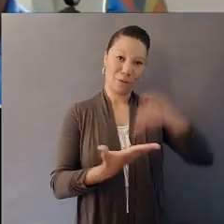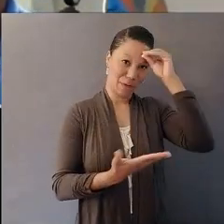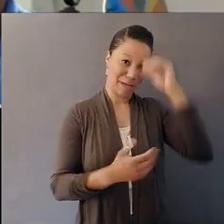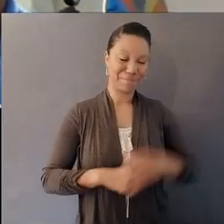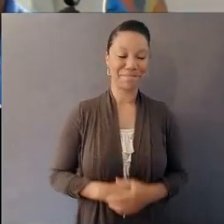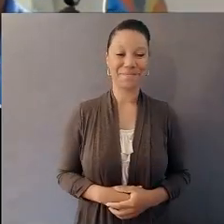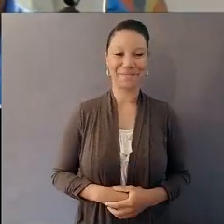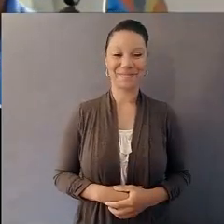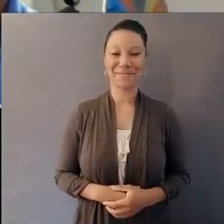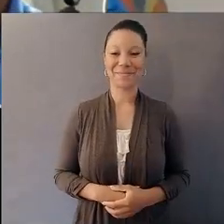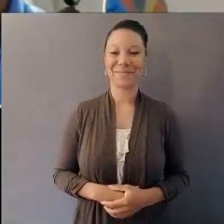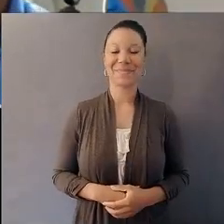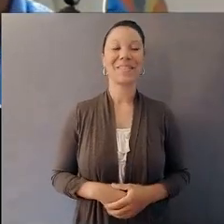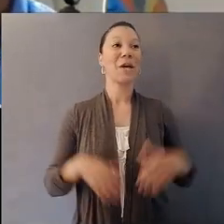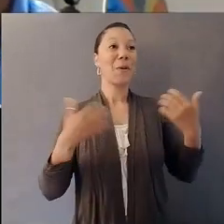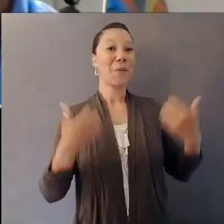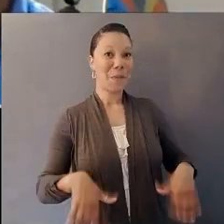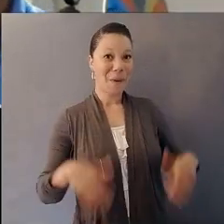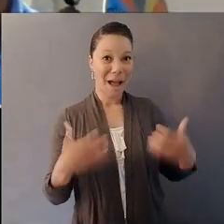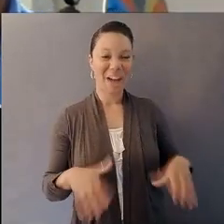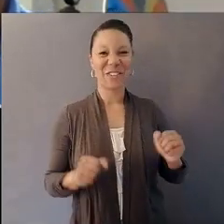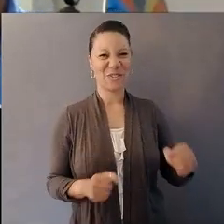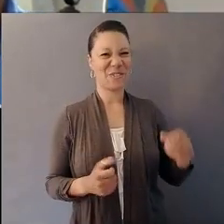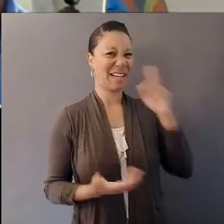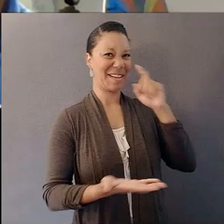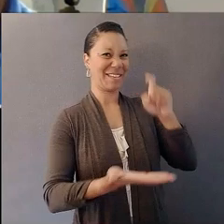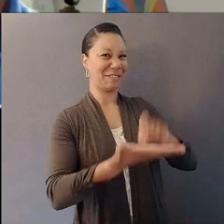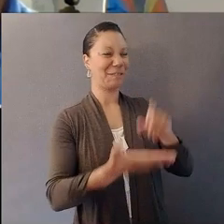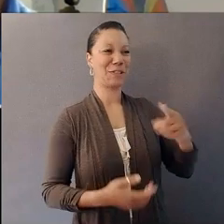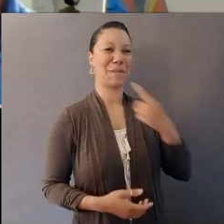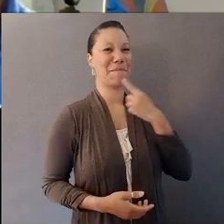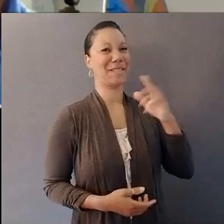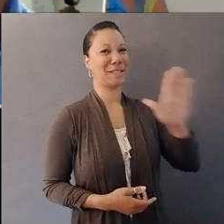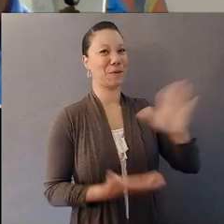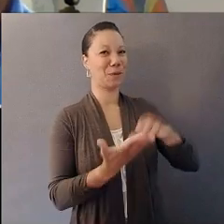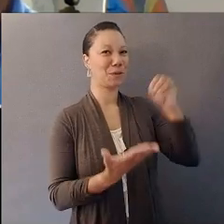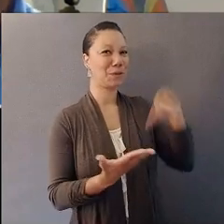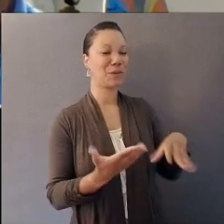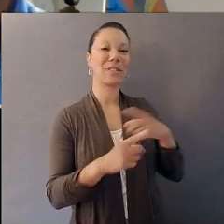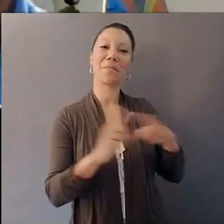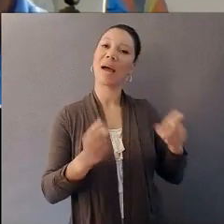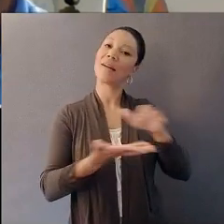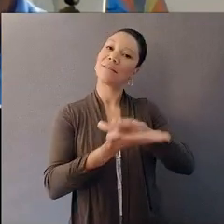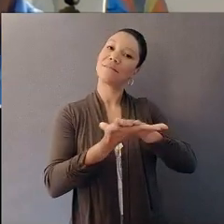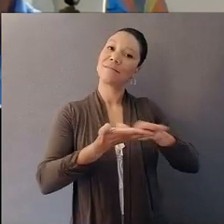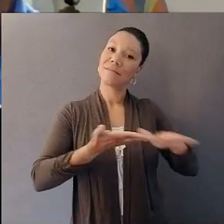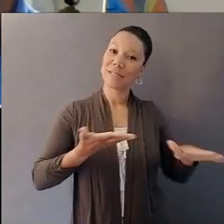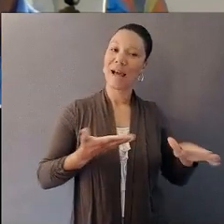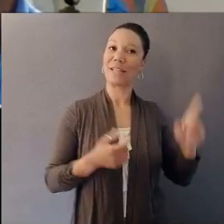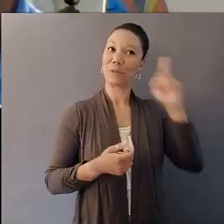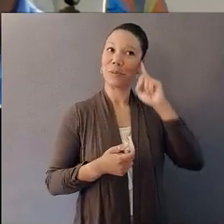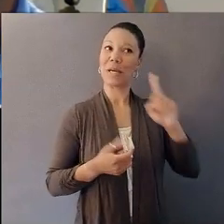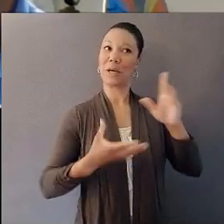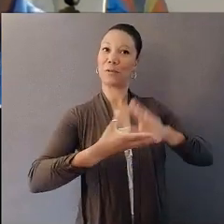Wow, you can definitely see that she misses her students. But it's nice to hear how she's finding ways